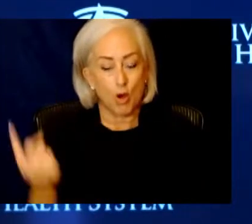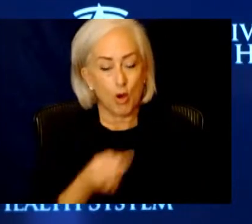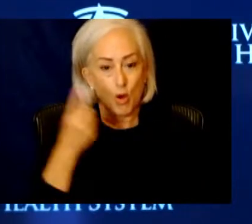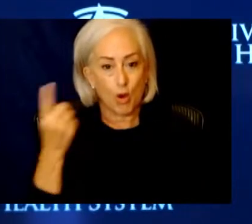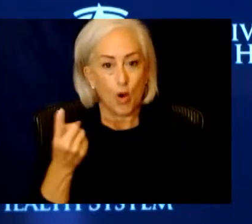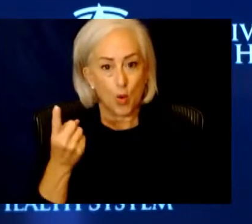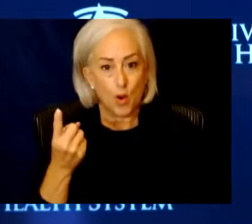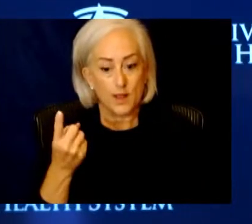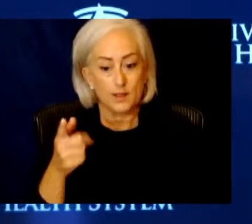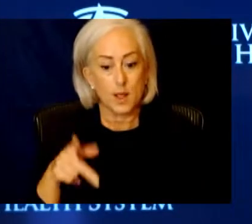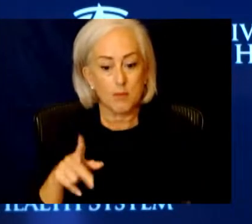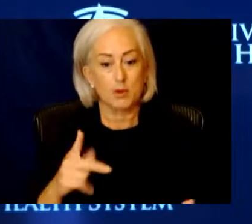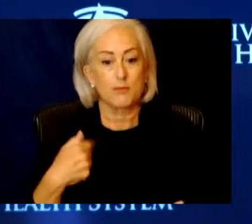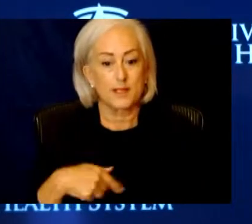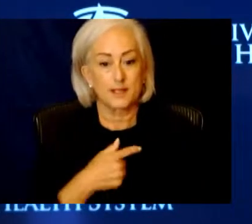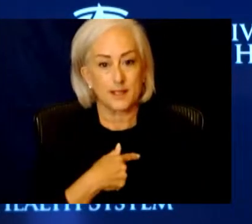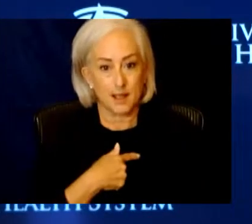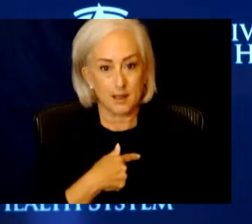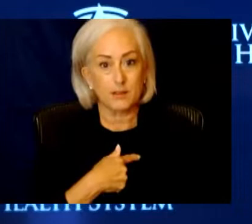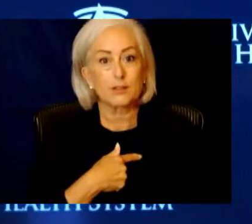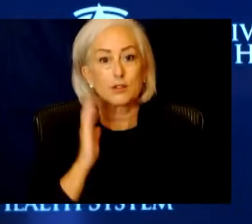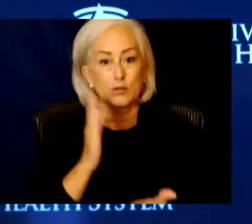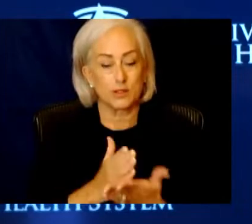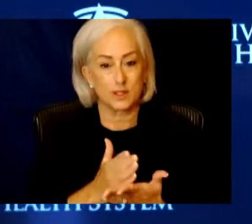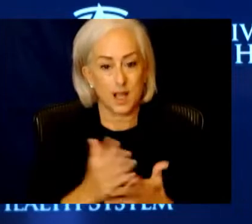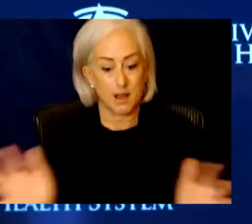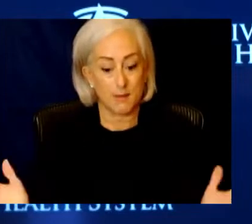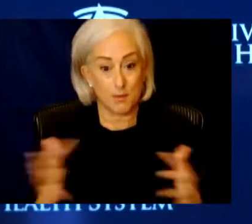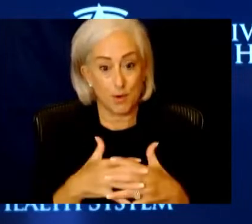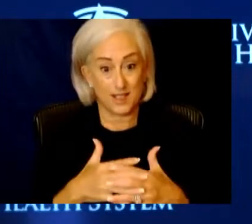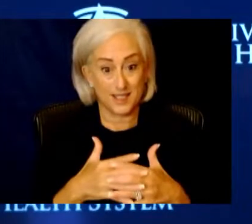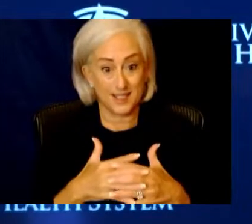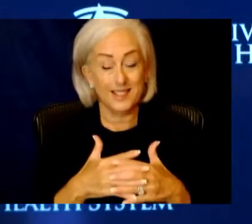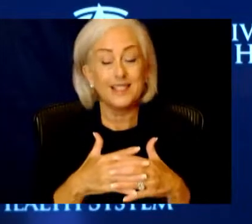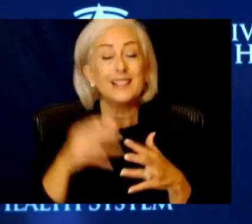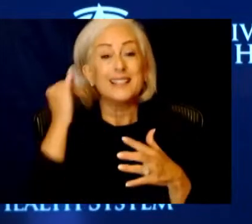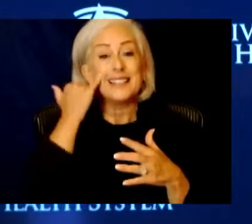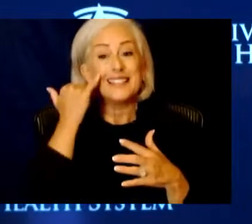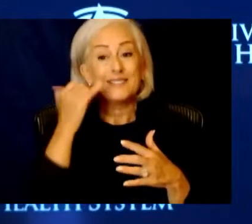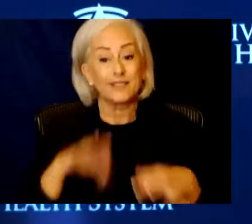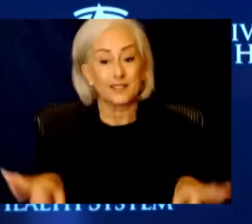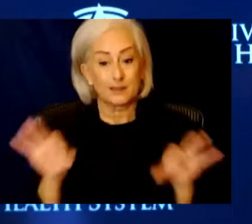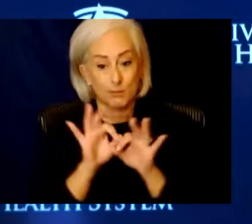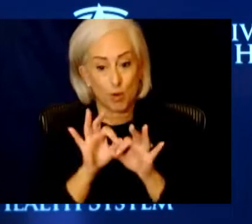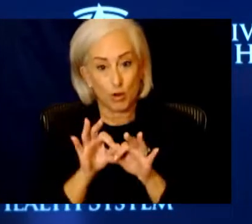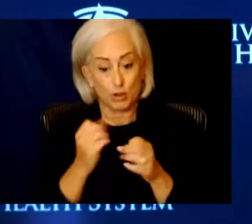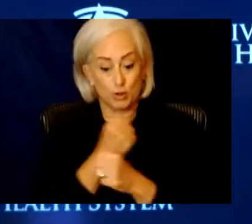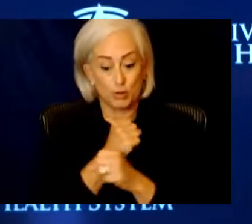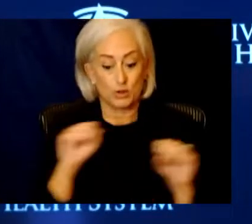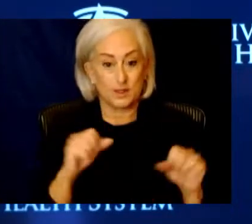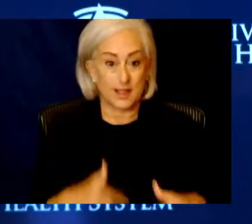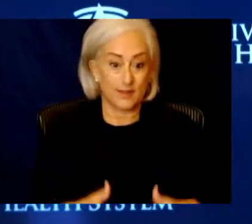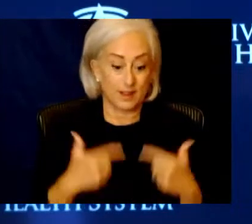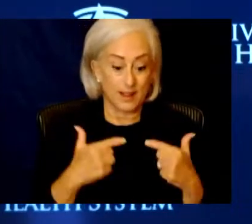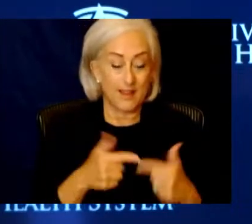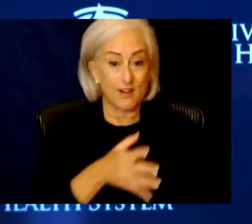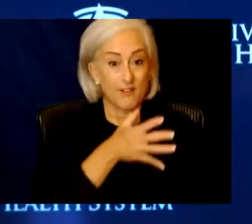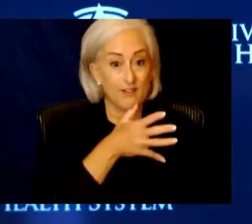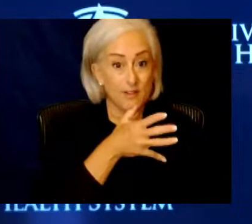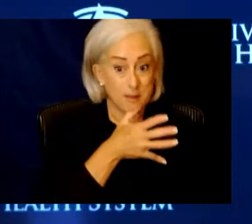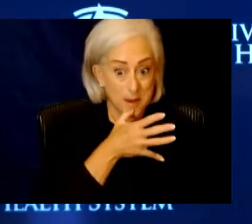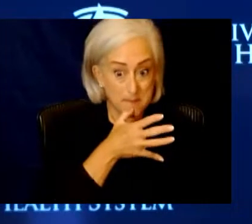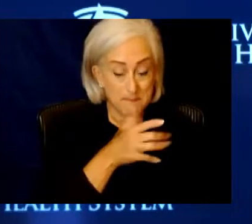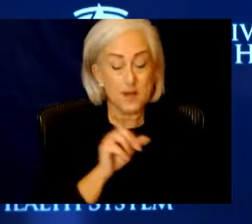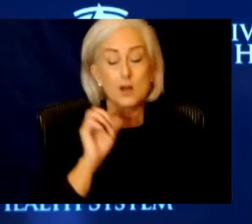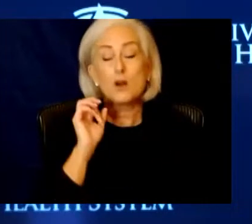us to terminate a pregnancy when it is necessary to save the life of a mother or a vital organ. And those are